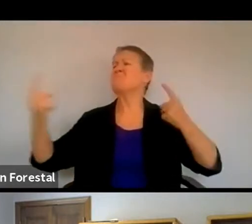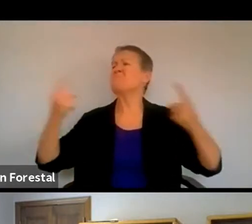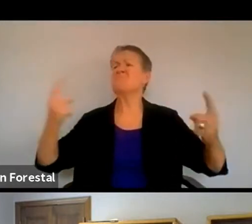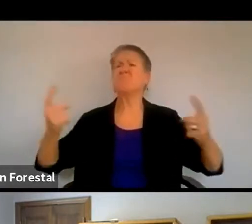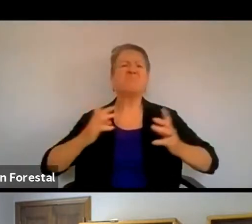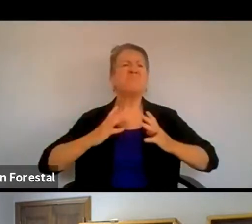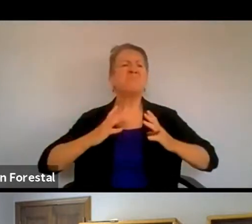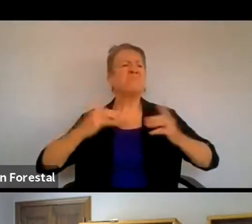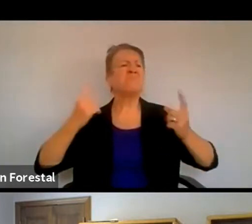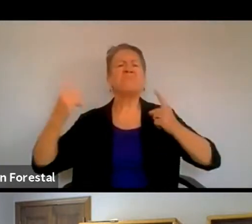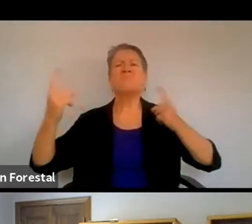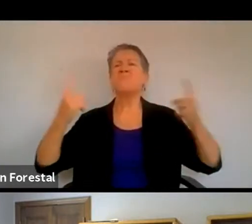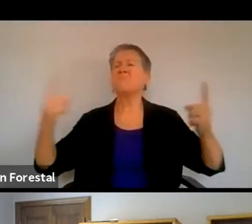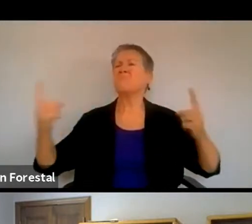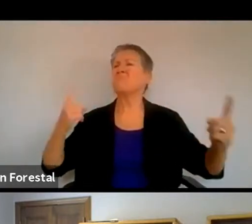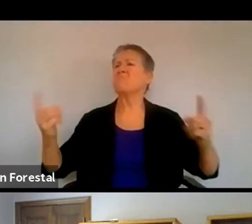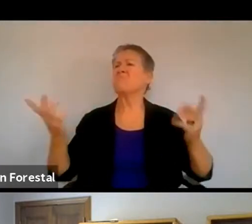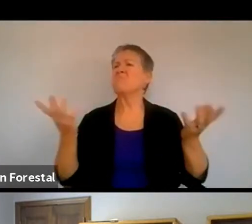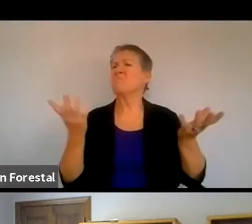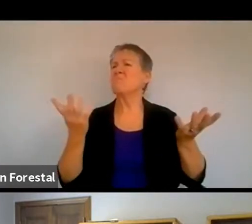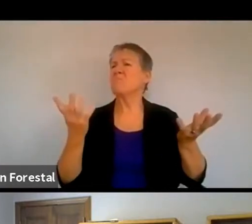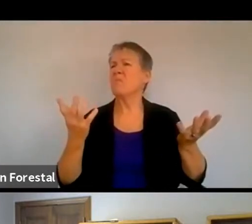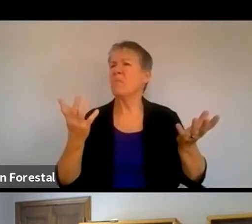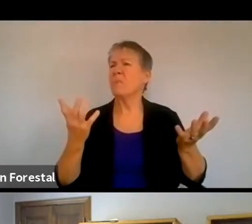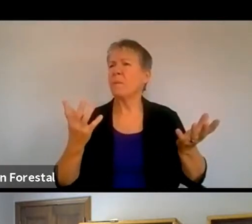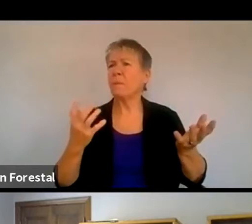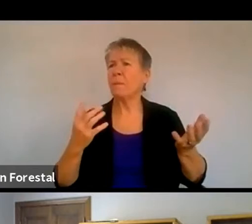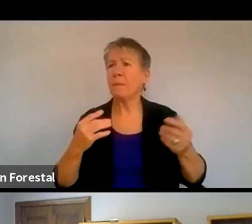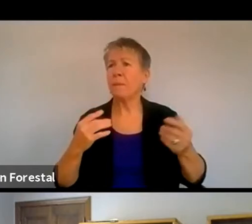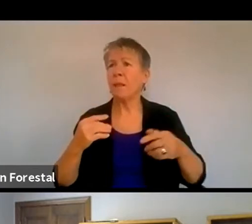Mike's situation. I would just say anecdotally,